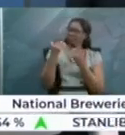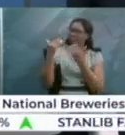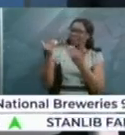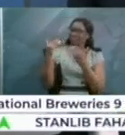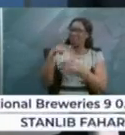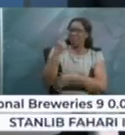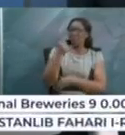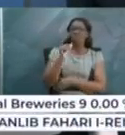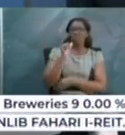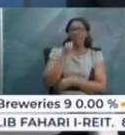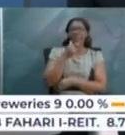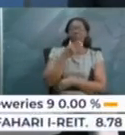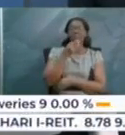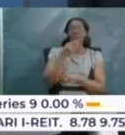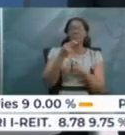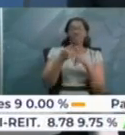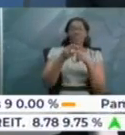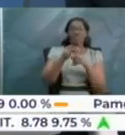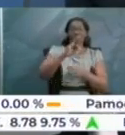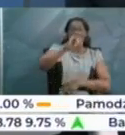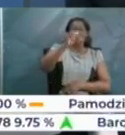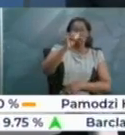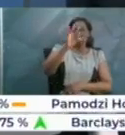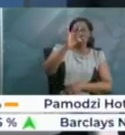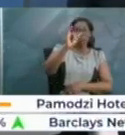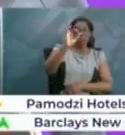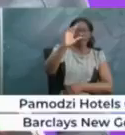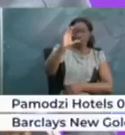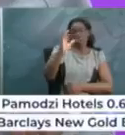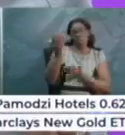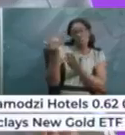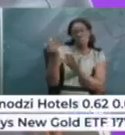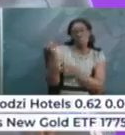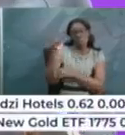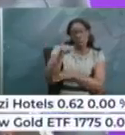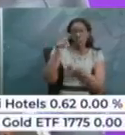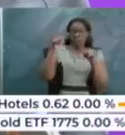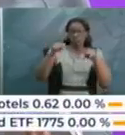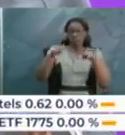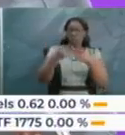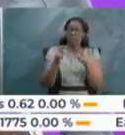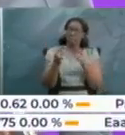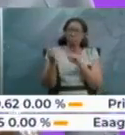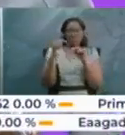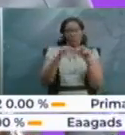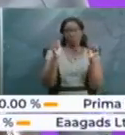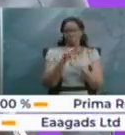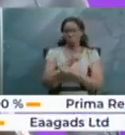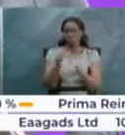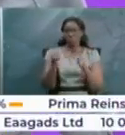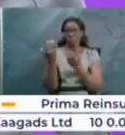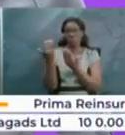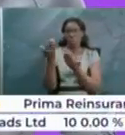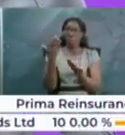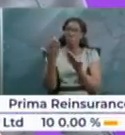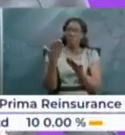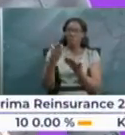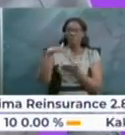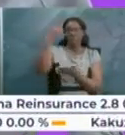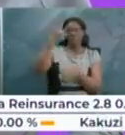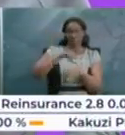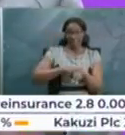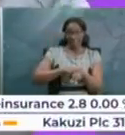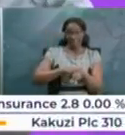very nice gentleman called Jofik. We were hoping to have him on stage today, but he couldn't make it. So hopefully we'll do that next